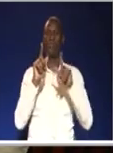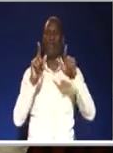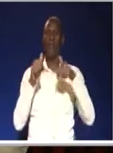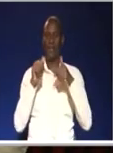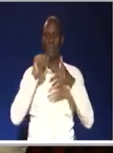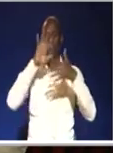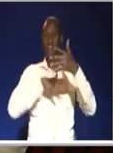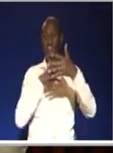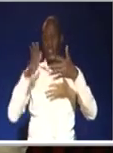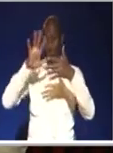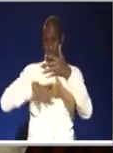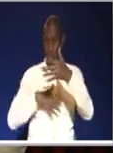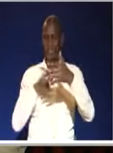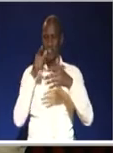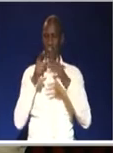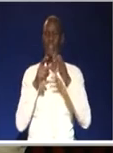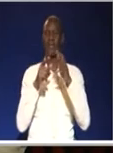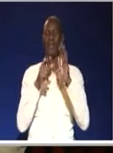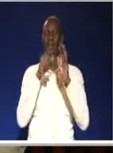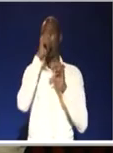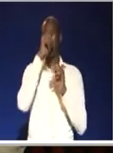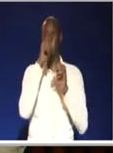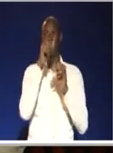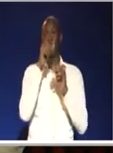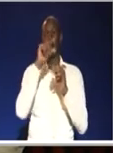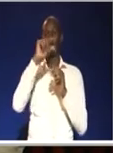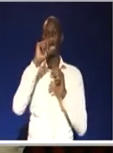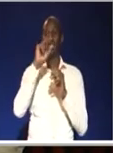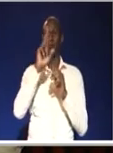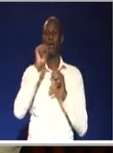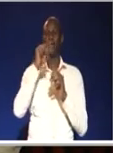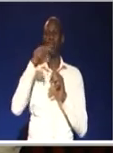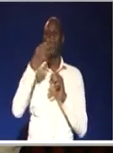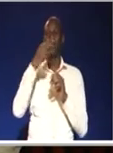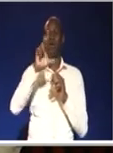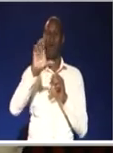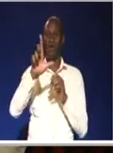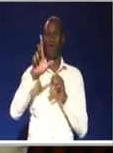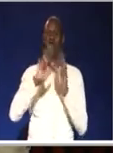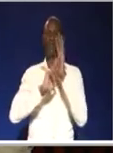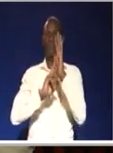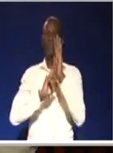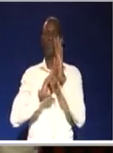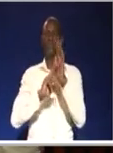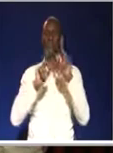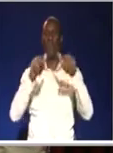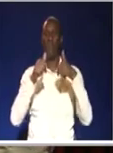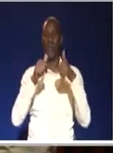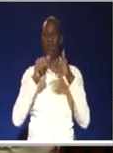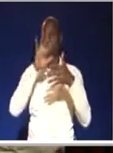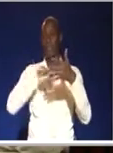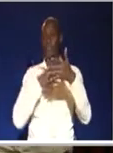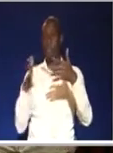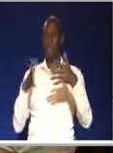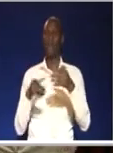or rather, it is a graphical representation of our demand schedule. So we